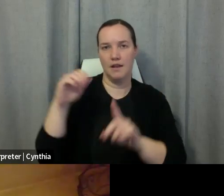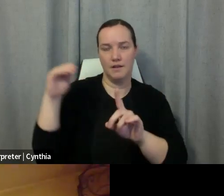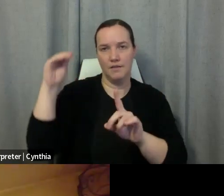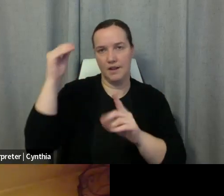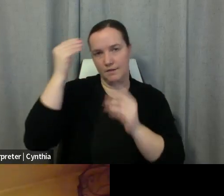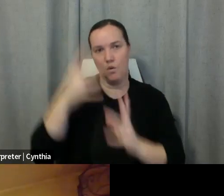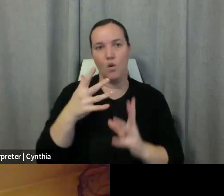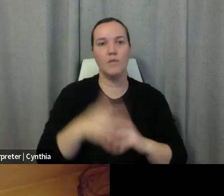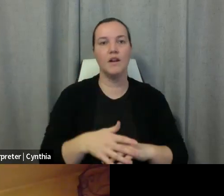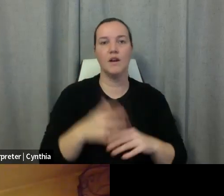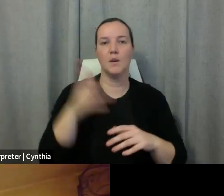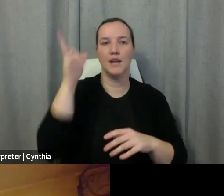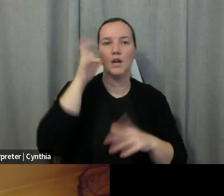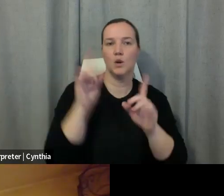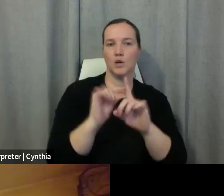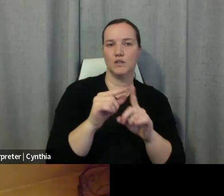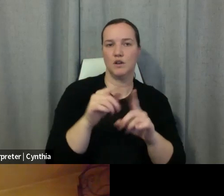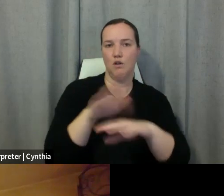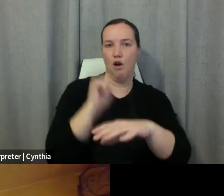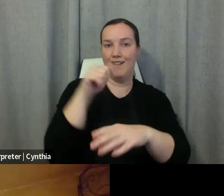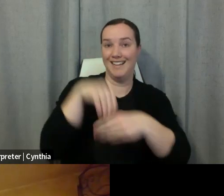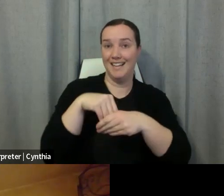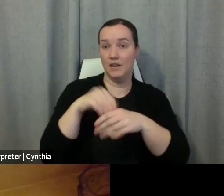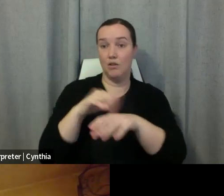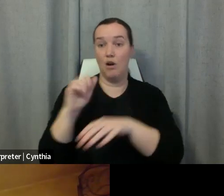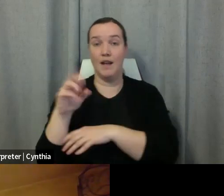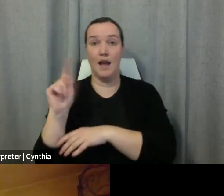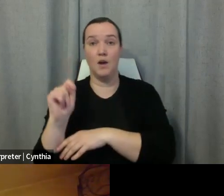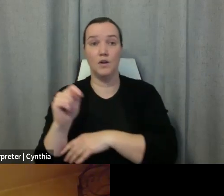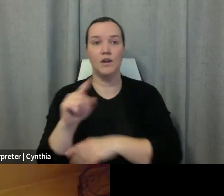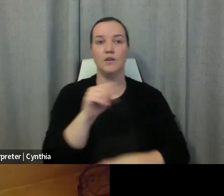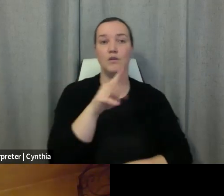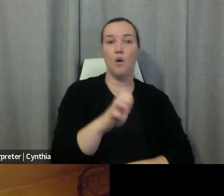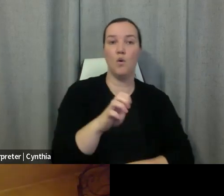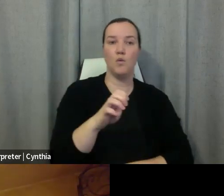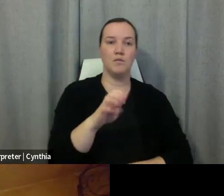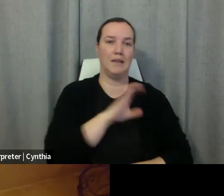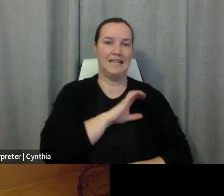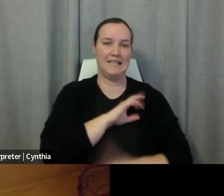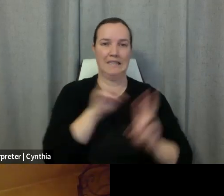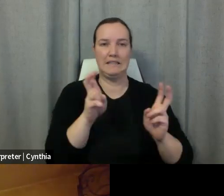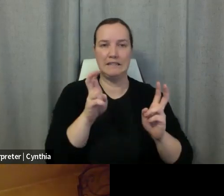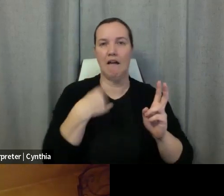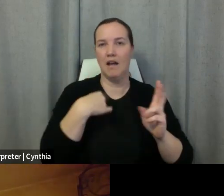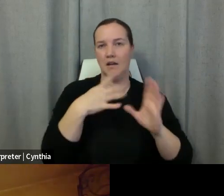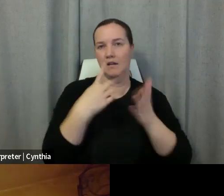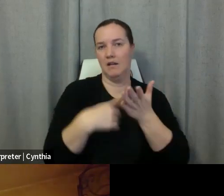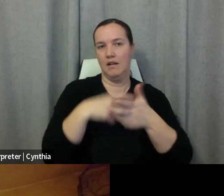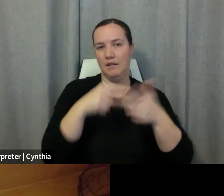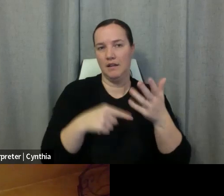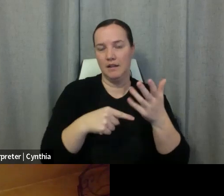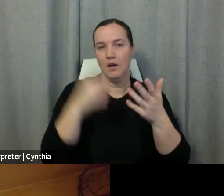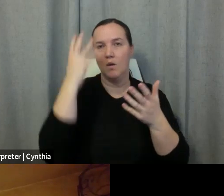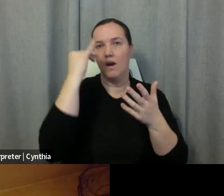in or calling out. And then, the idea of tone policing. And I'm raising these really because they're elements of things to consider when you think